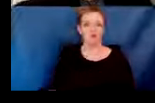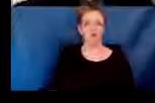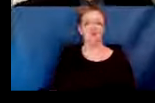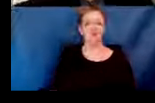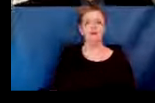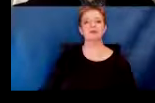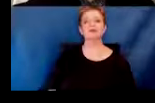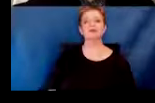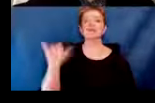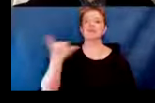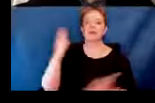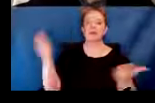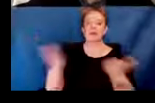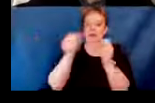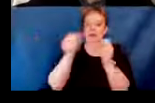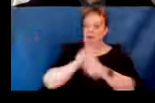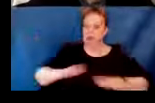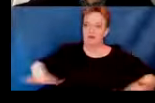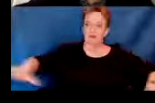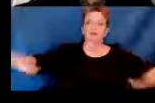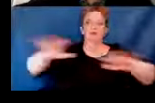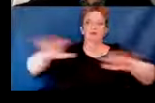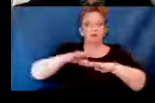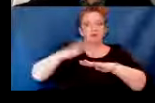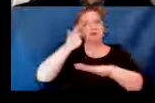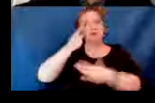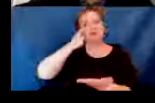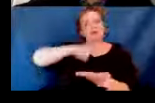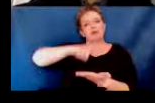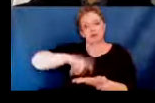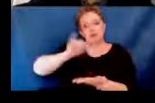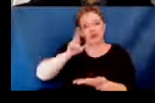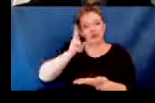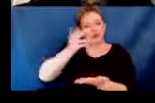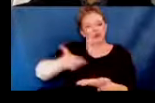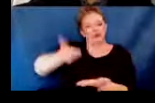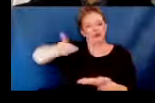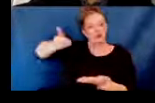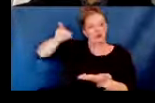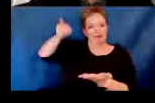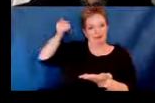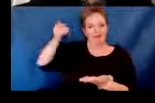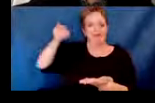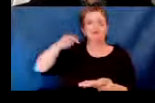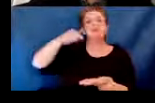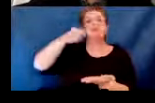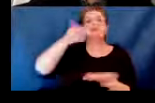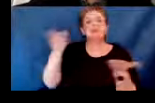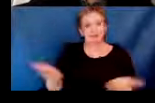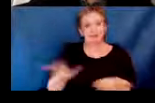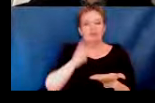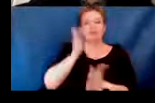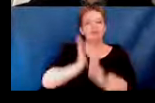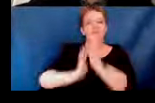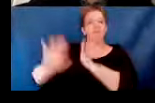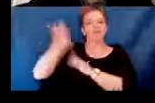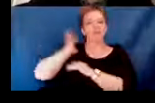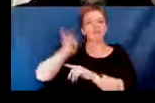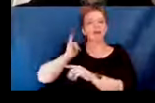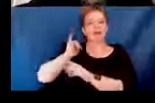broader history of the land the James Castle House sits on. We recognize the ancestral, cultural, traditional,